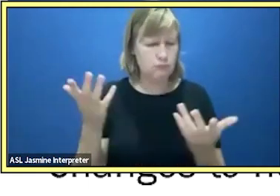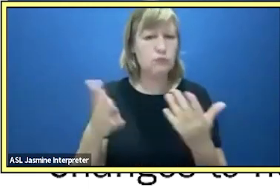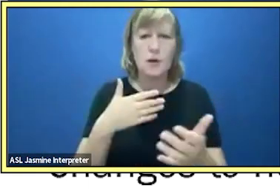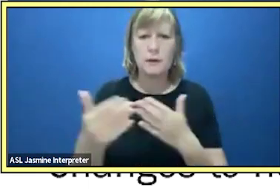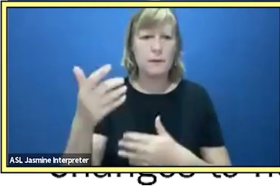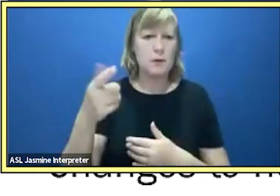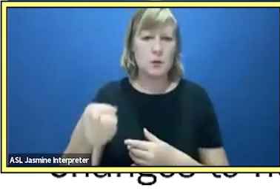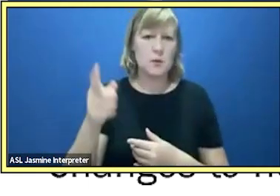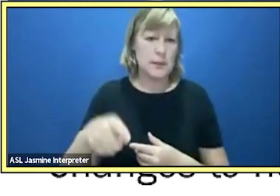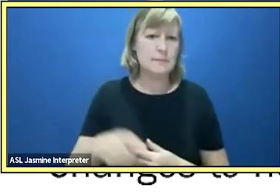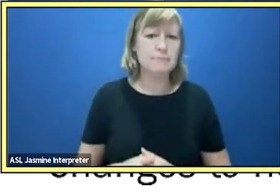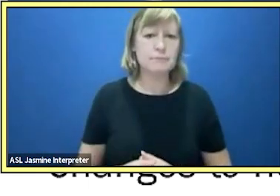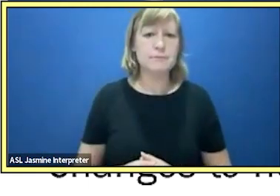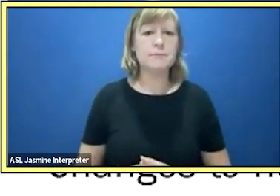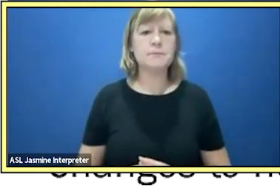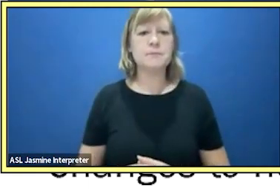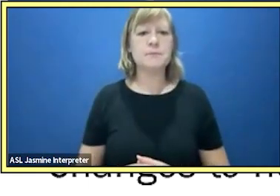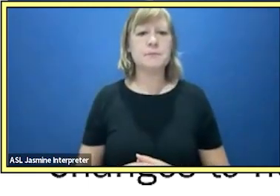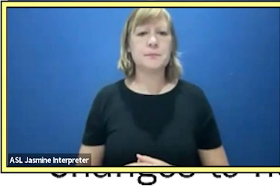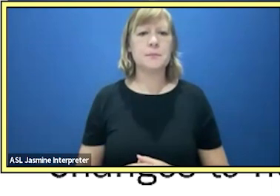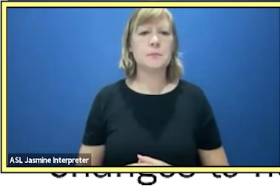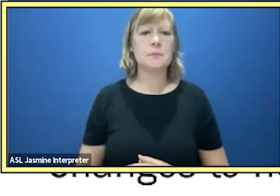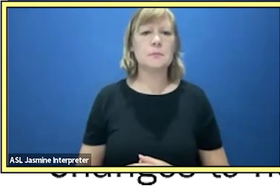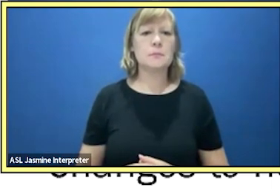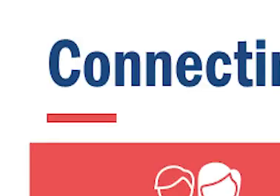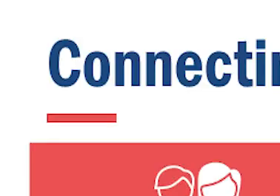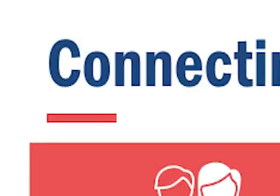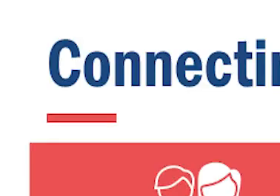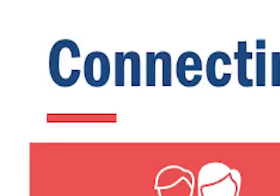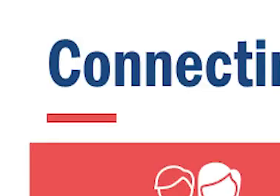So the next step in the process, you can get to the next slide,